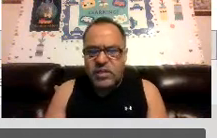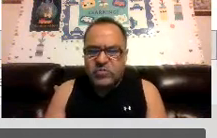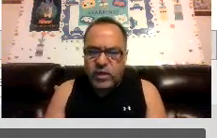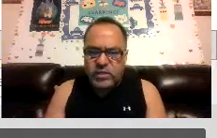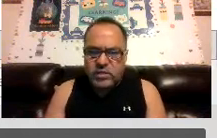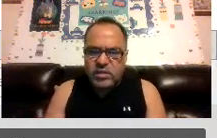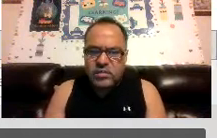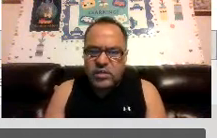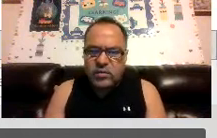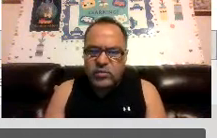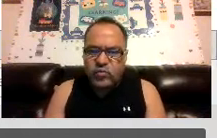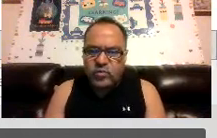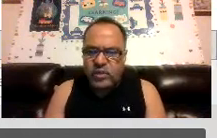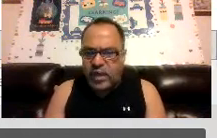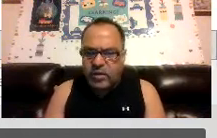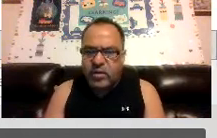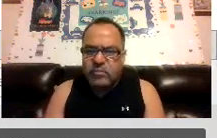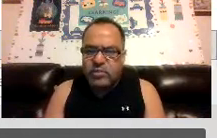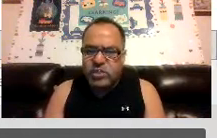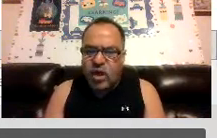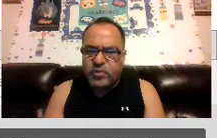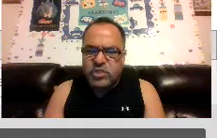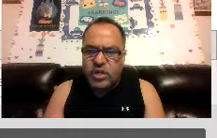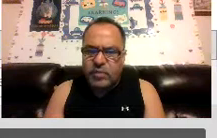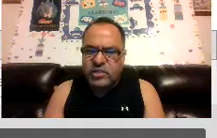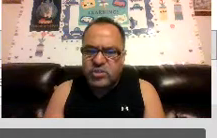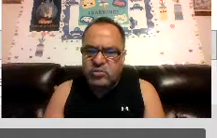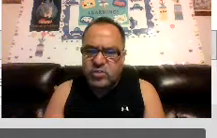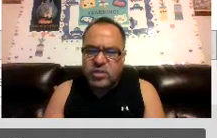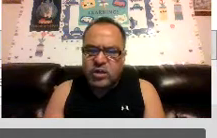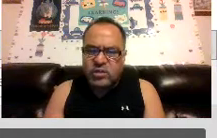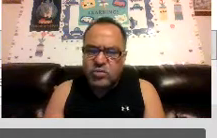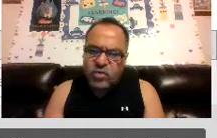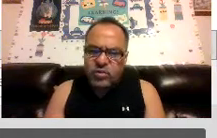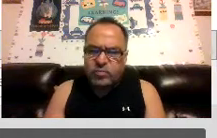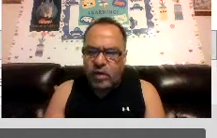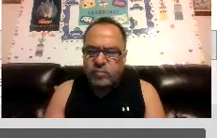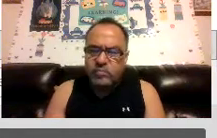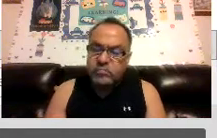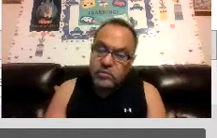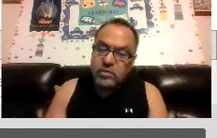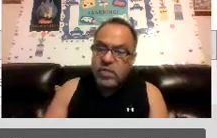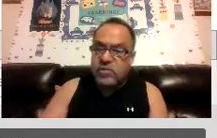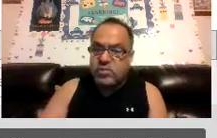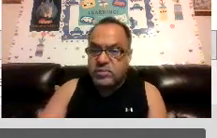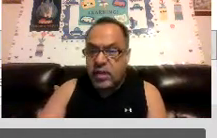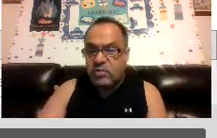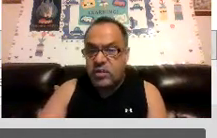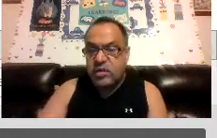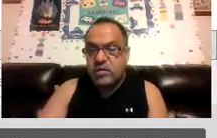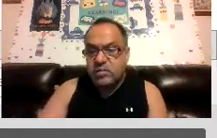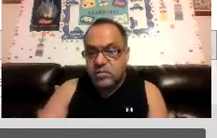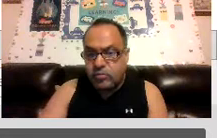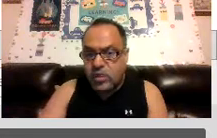Mrs. Yates waited. Tella was filled with anger, but she dropped the shiny black stones onto her mother's palm. Even though she was